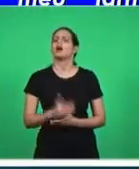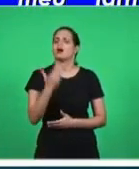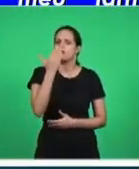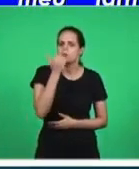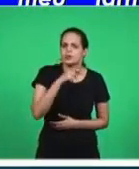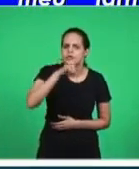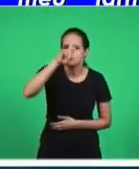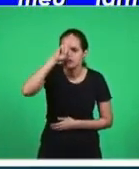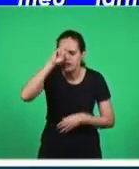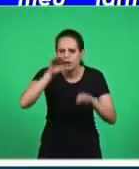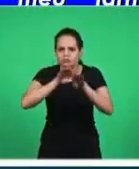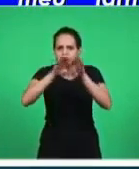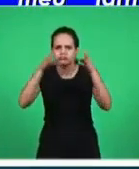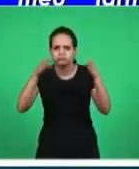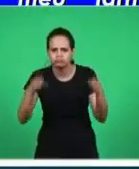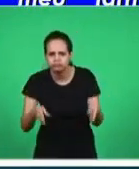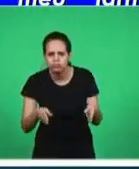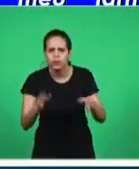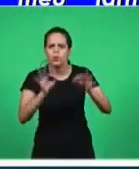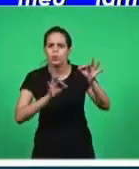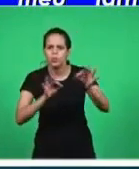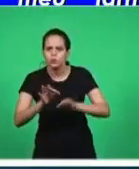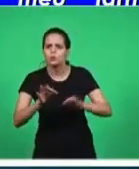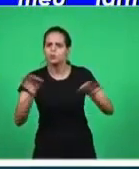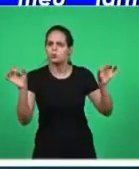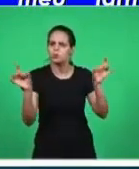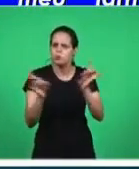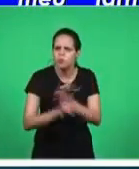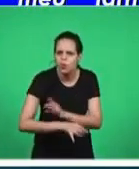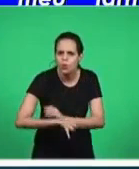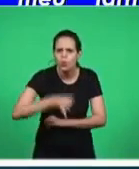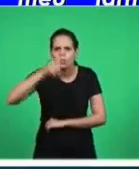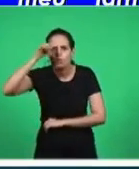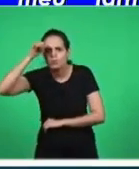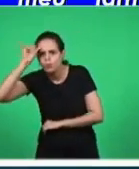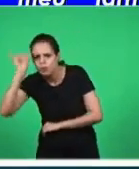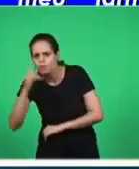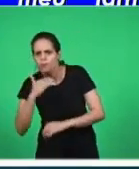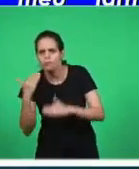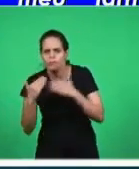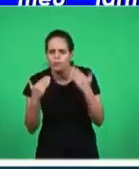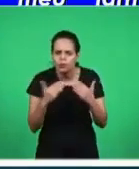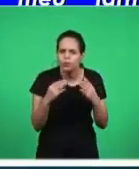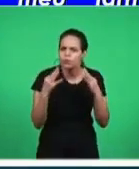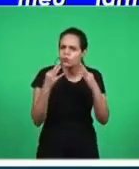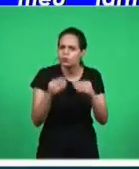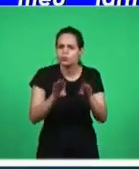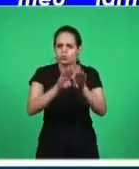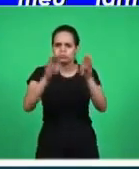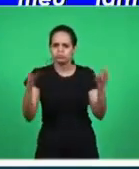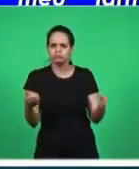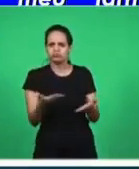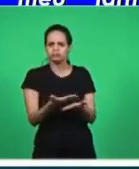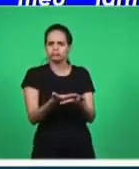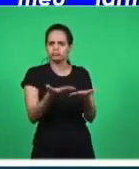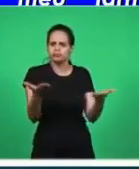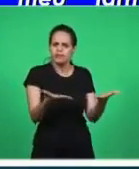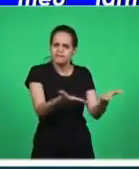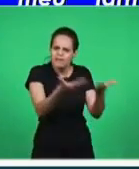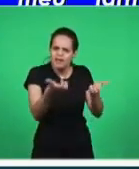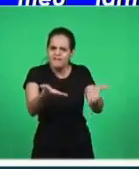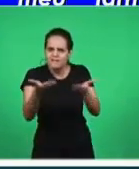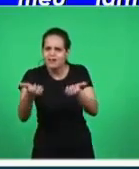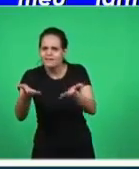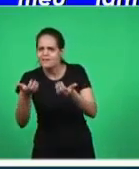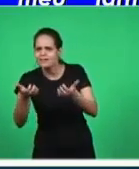tell those who are invited, see, I have prepared my dinner. My oxen and fattened cattle are killed, and all things